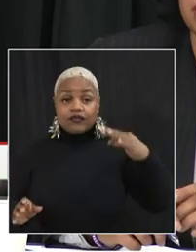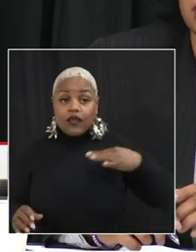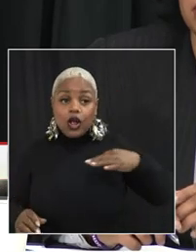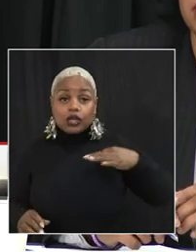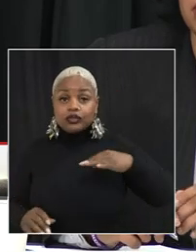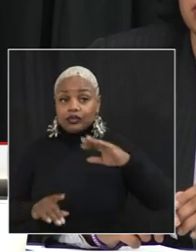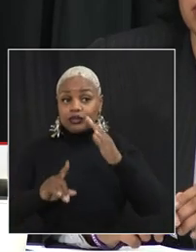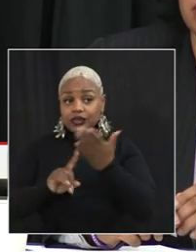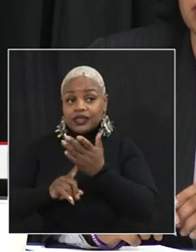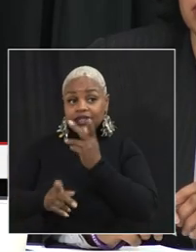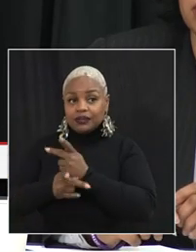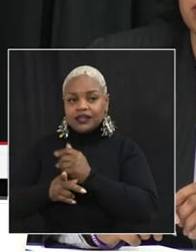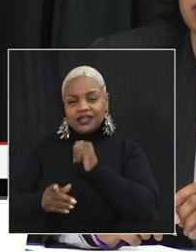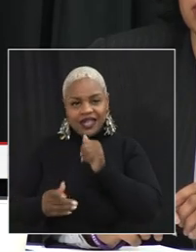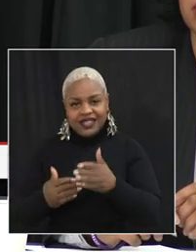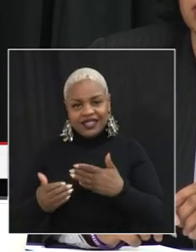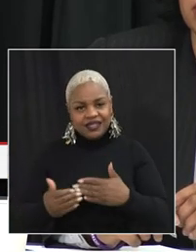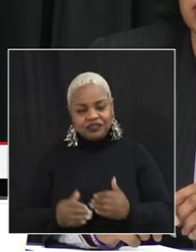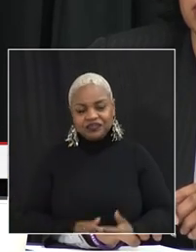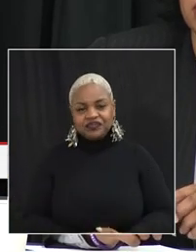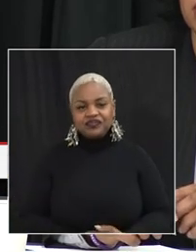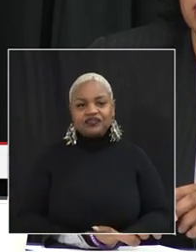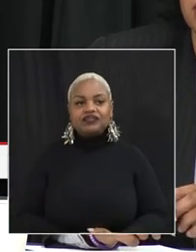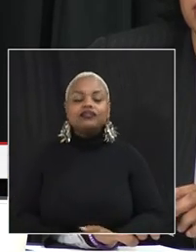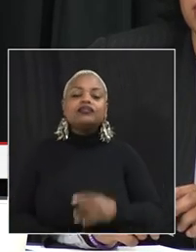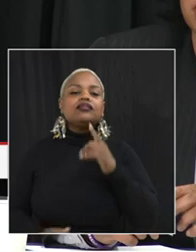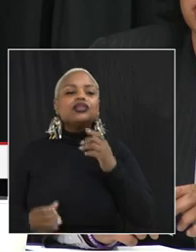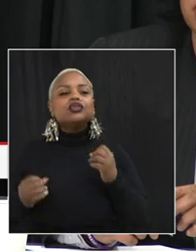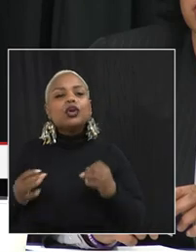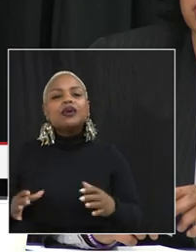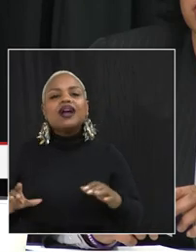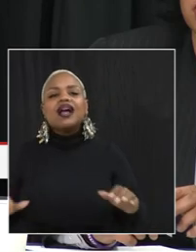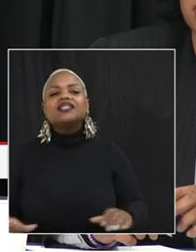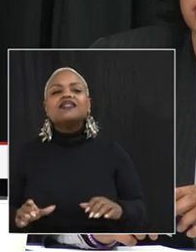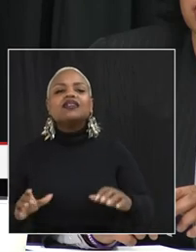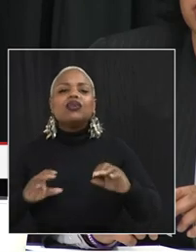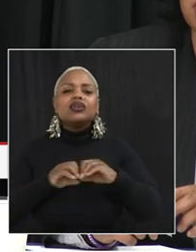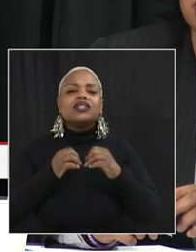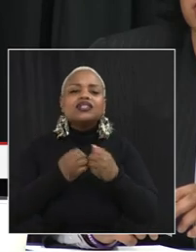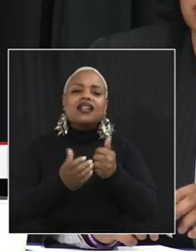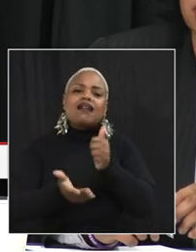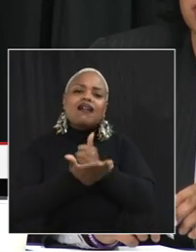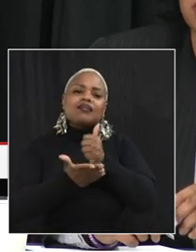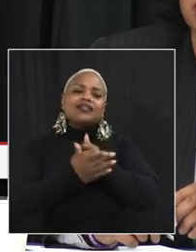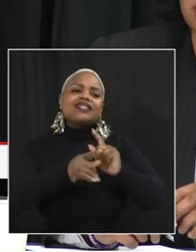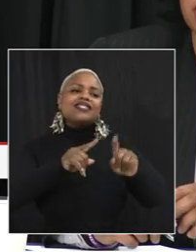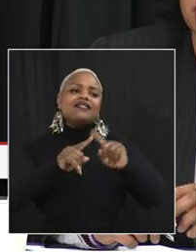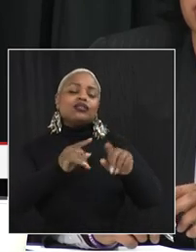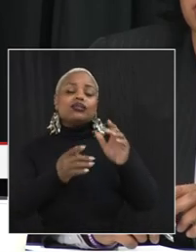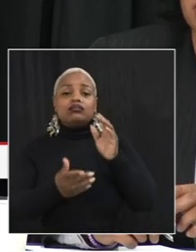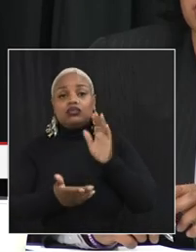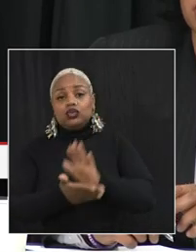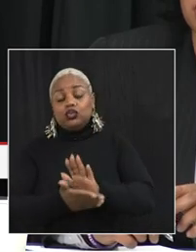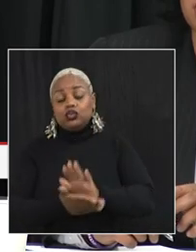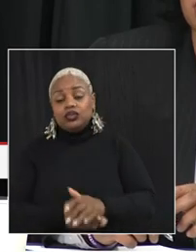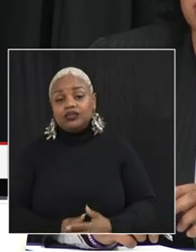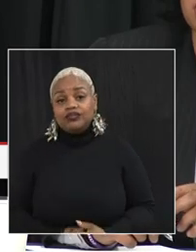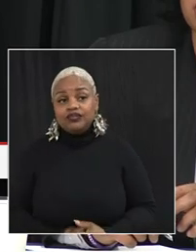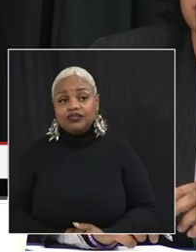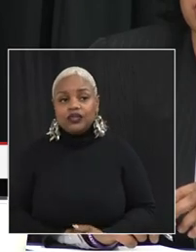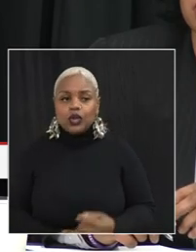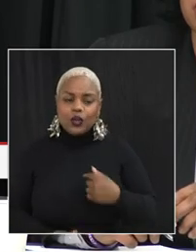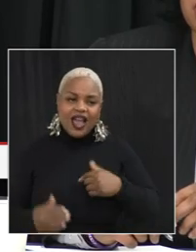but there's so many active organizations that are helping individual schools. And we have a lot of people like you,